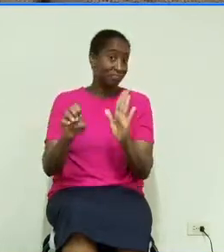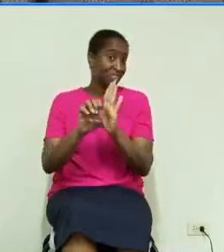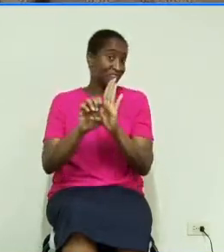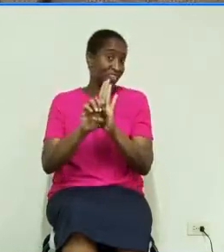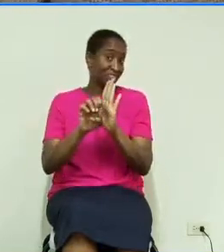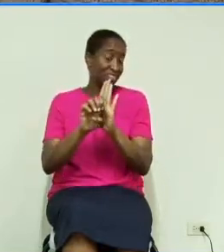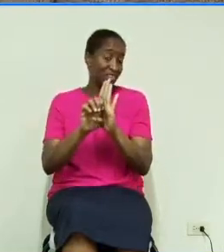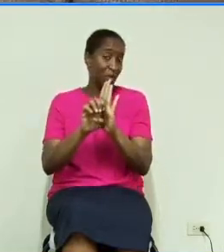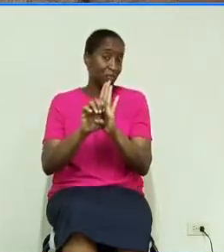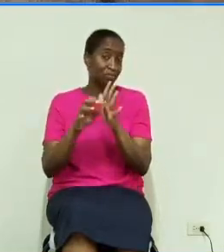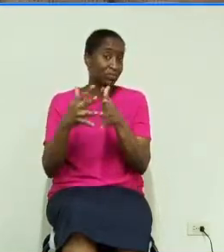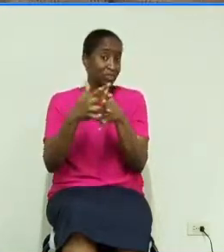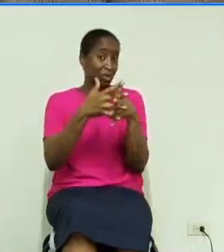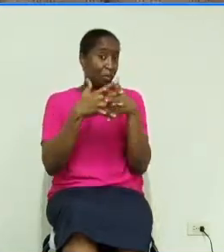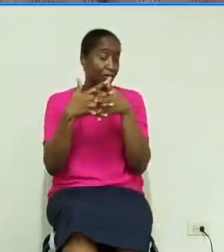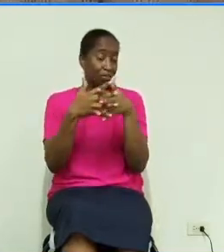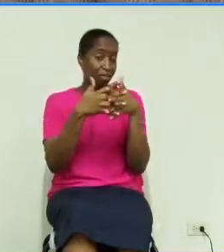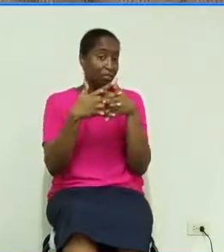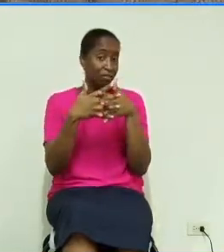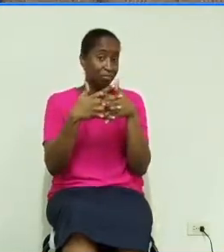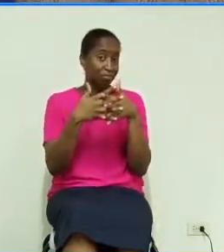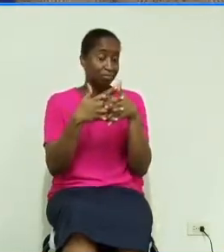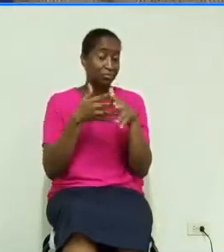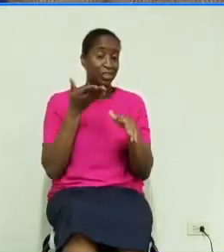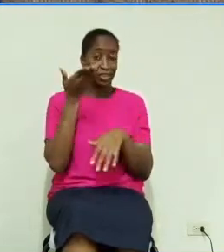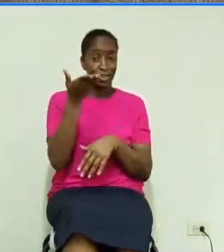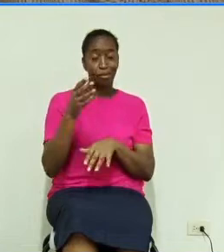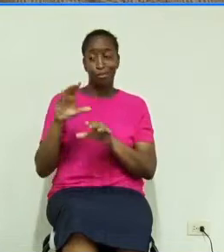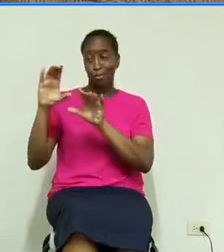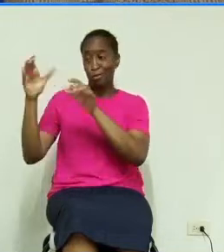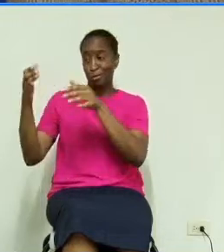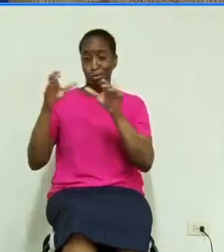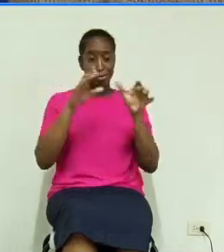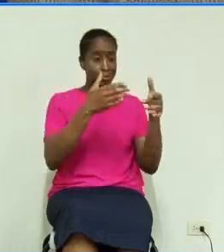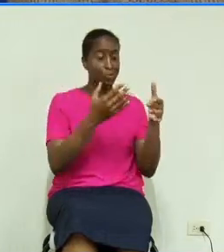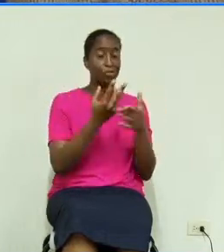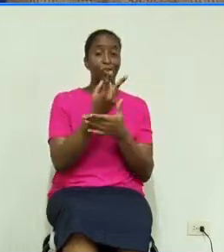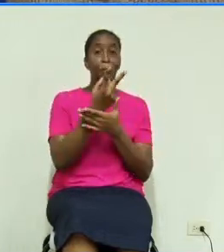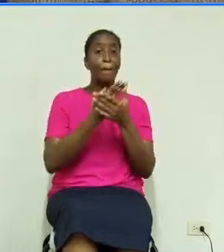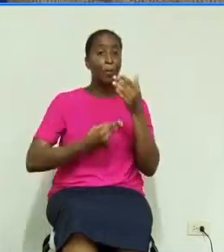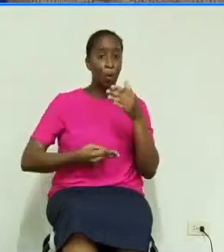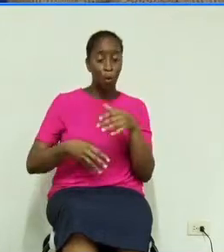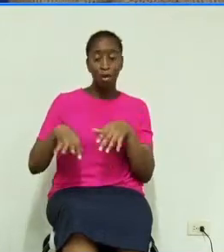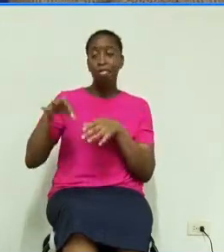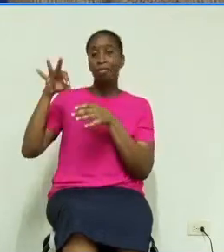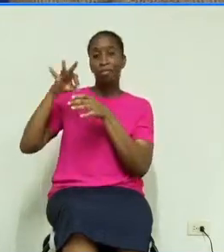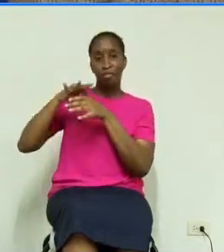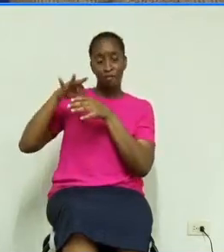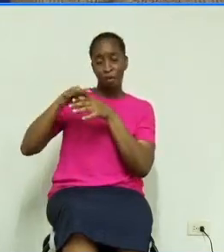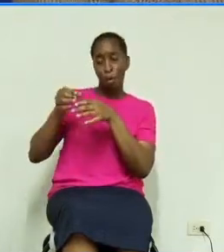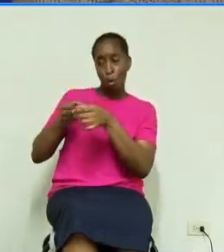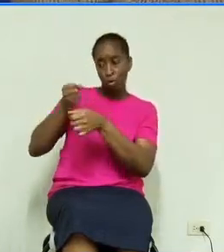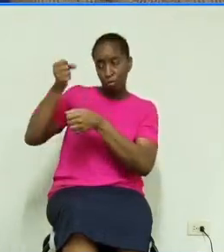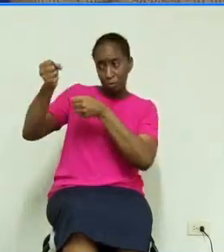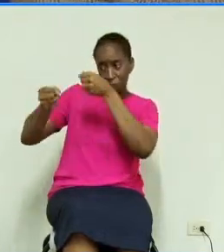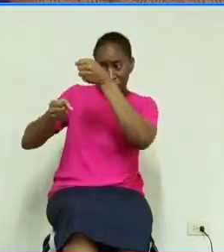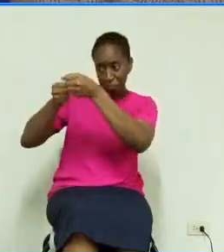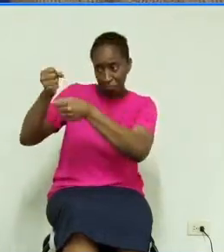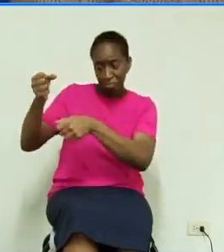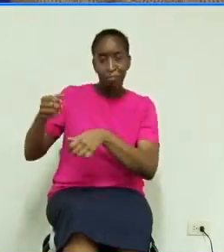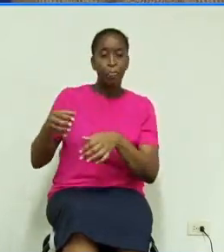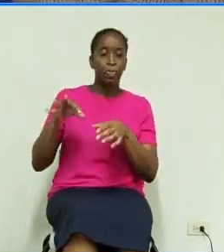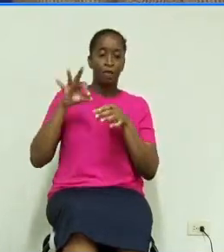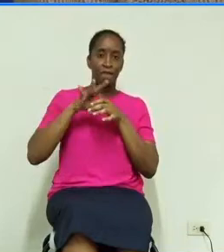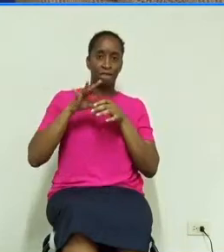are elected. And I think just from observing from afar, many of us